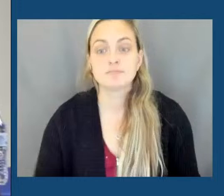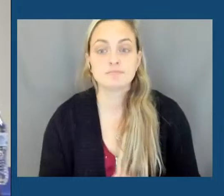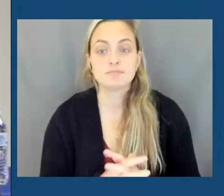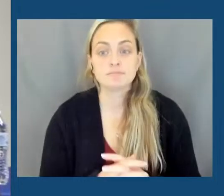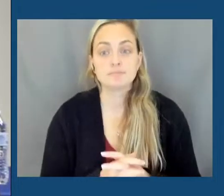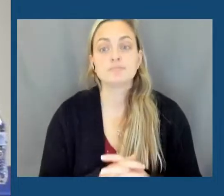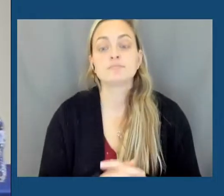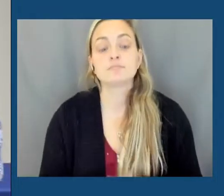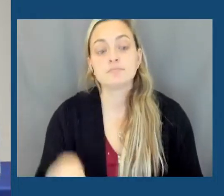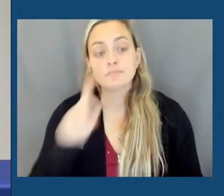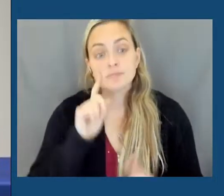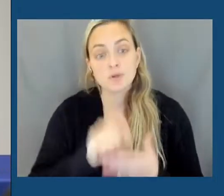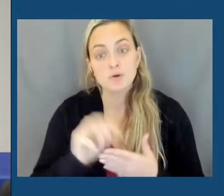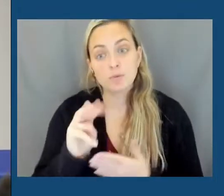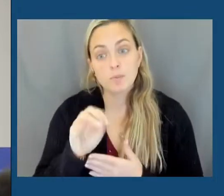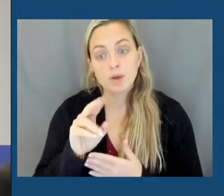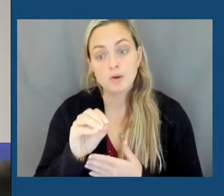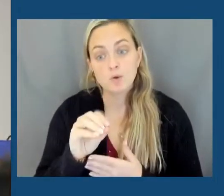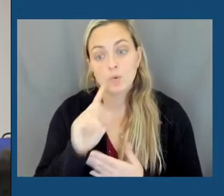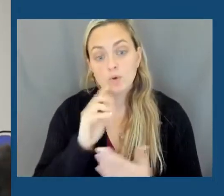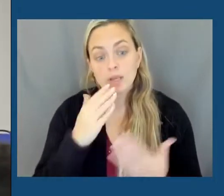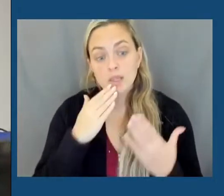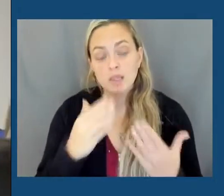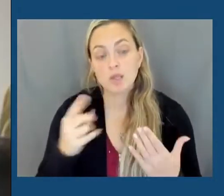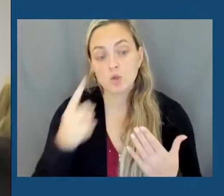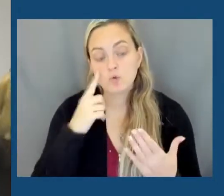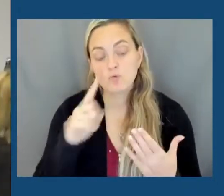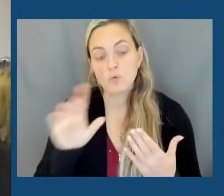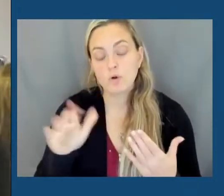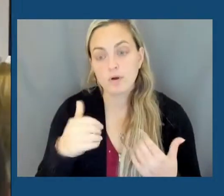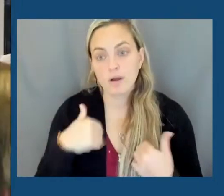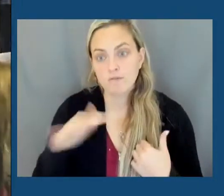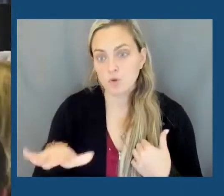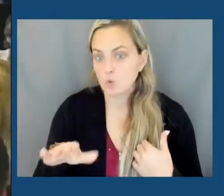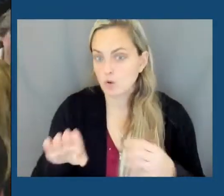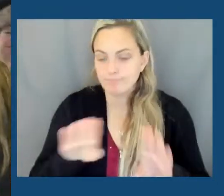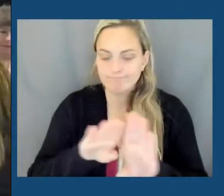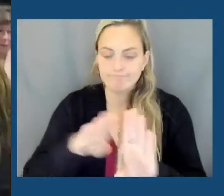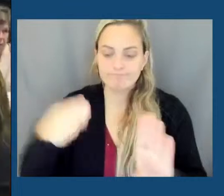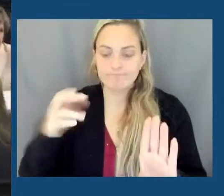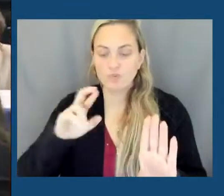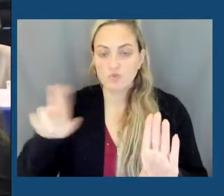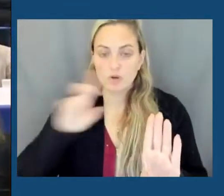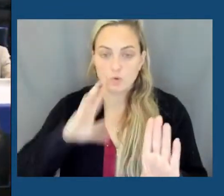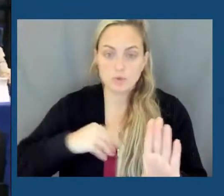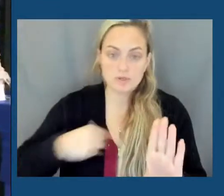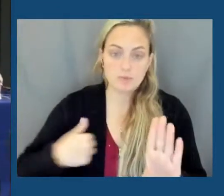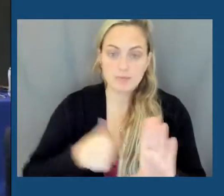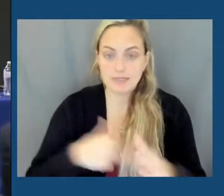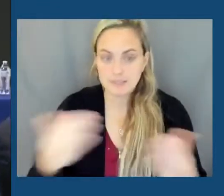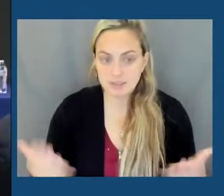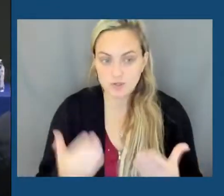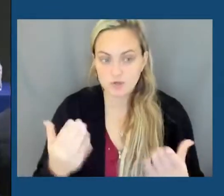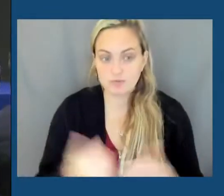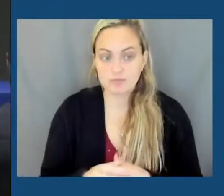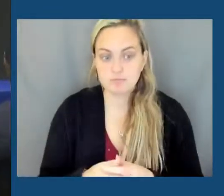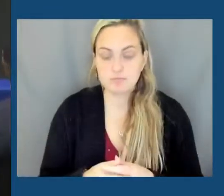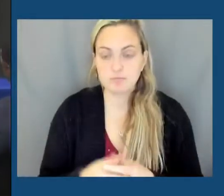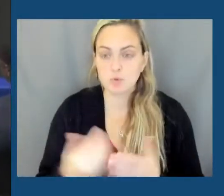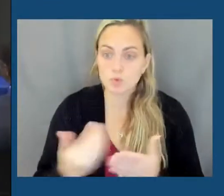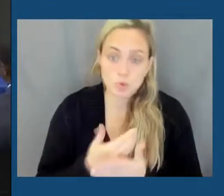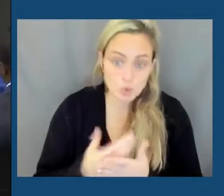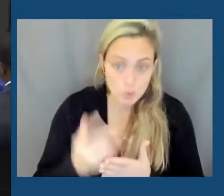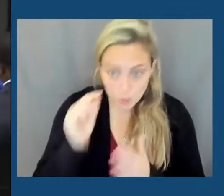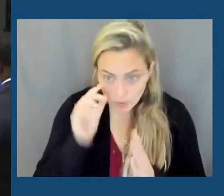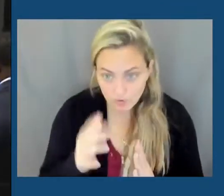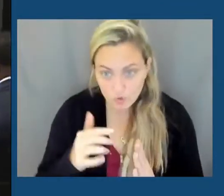Secretary Raimondo, I want to thank you for having your door wide open to us here in the state of New York. I was a brand new governor. We